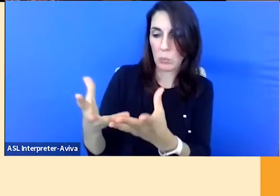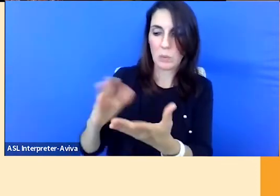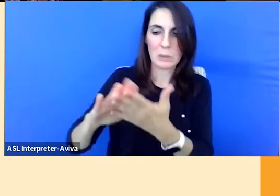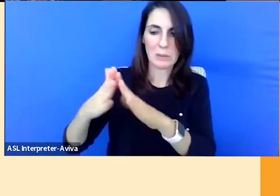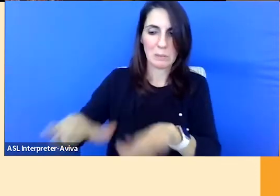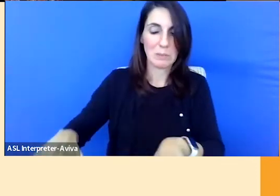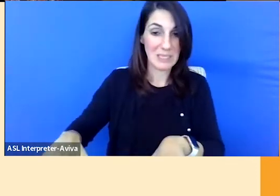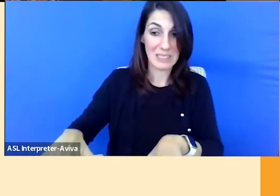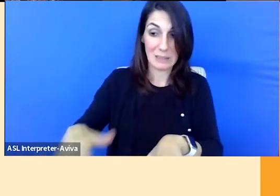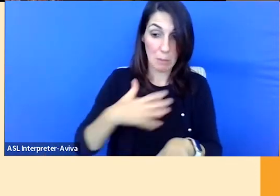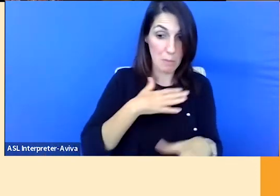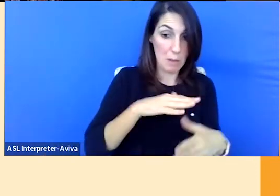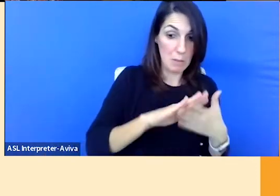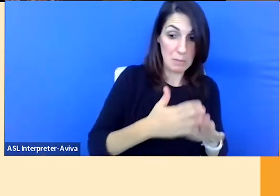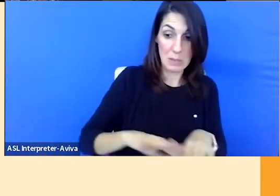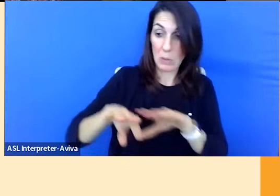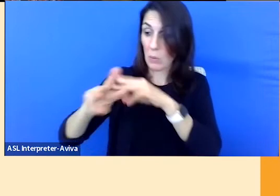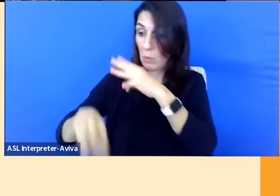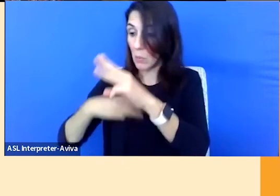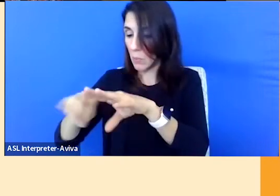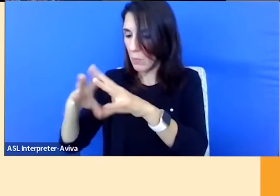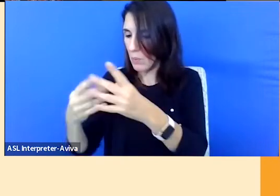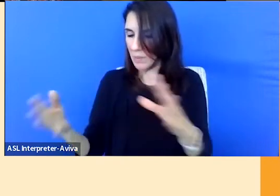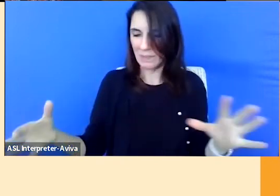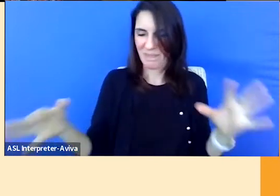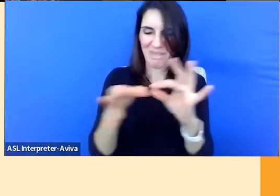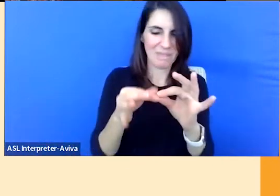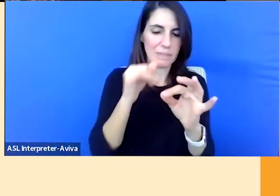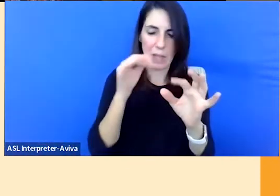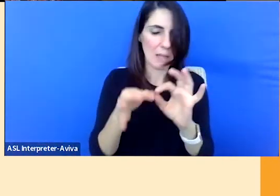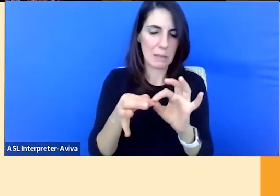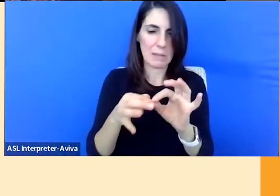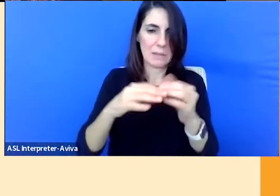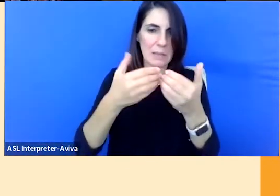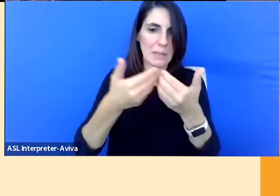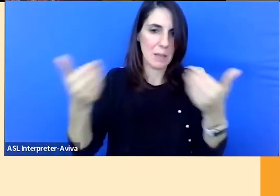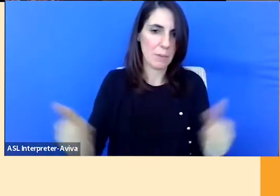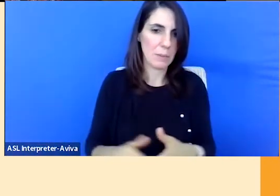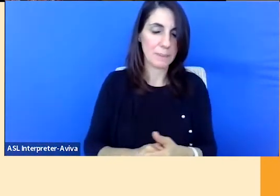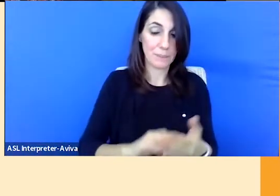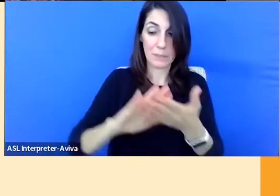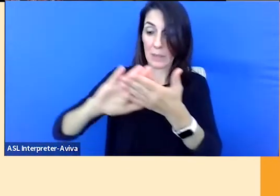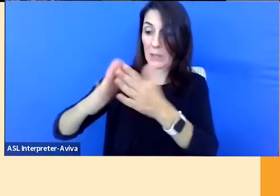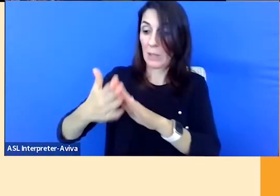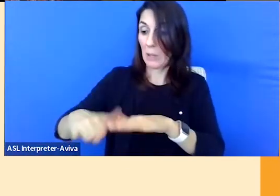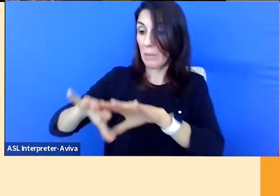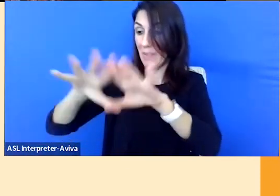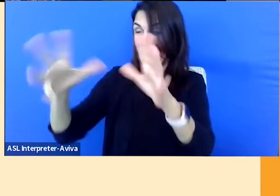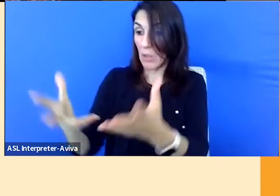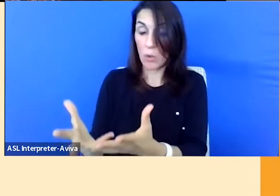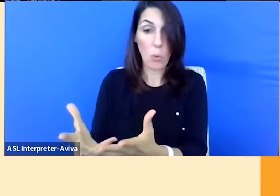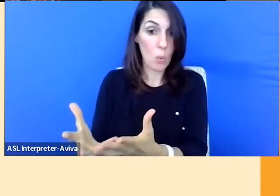not separate, that our peace in the world is a result of our work